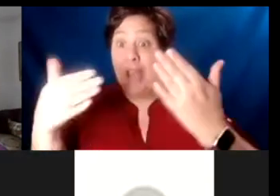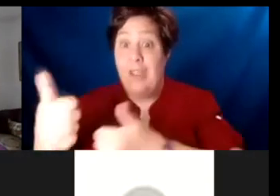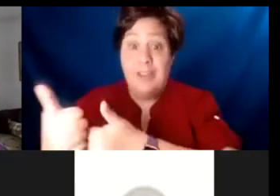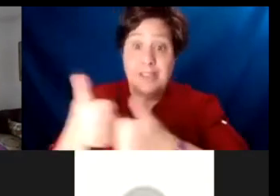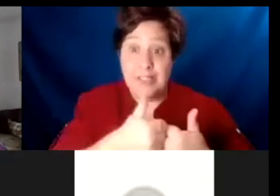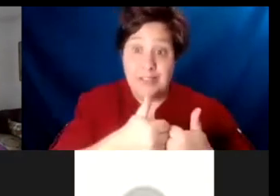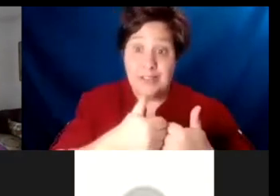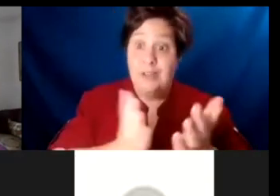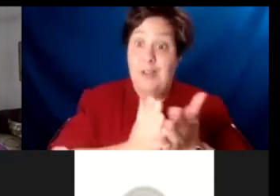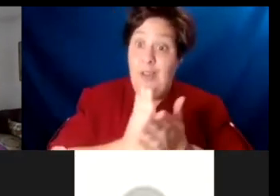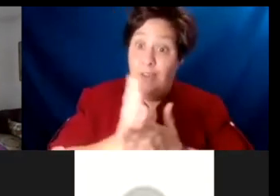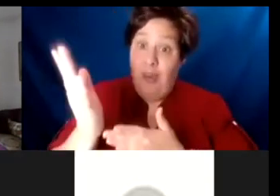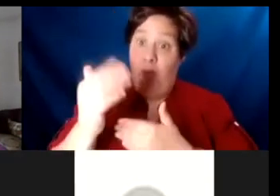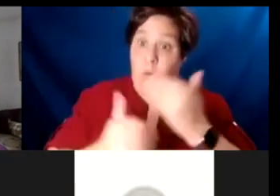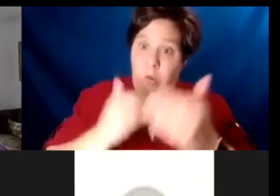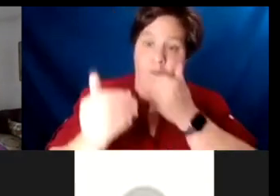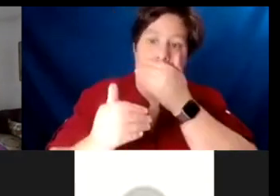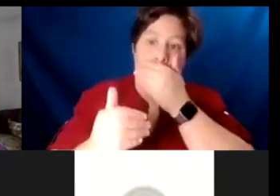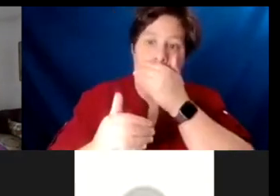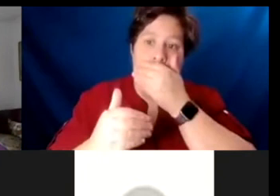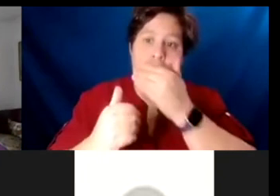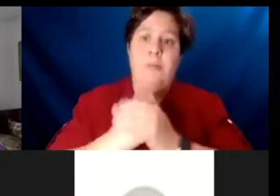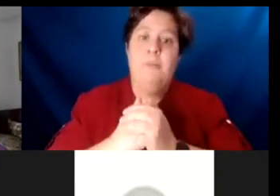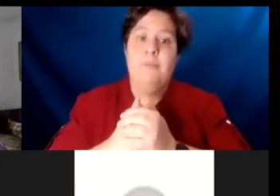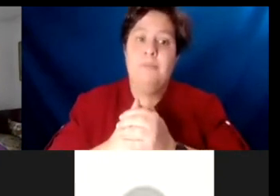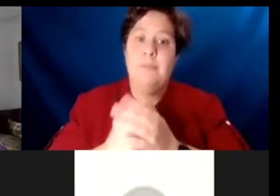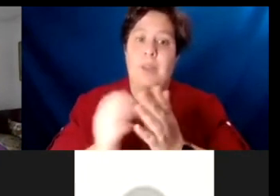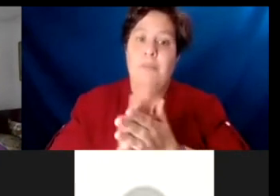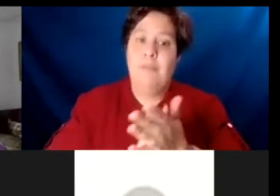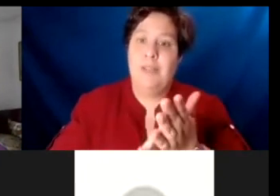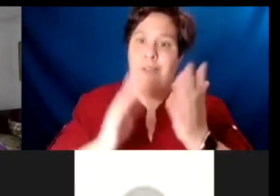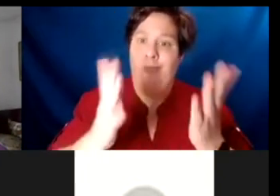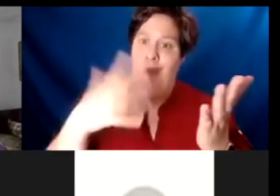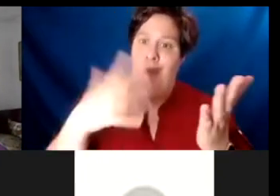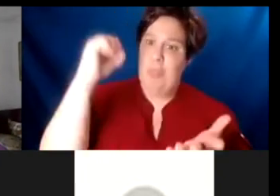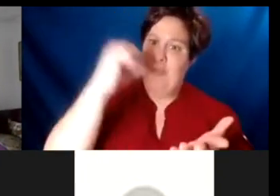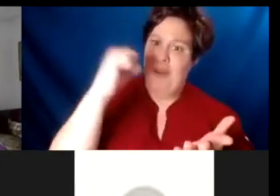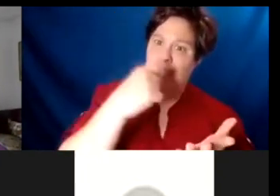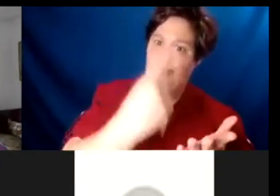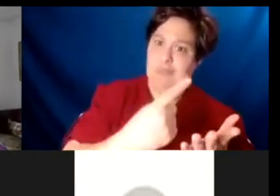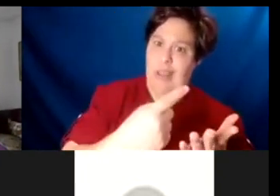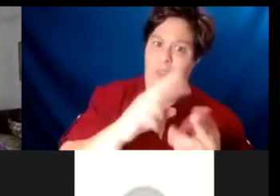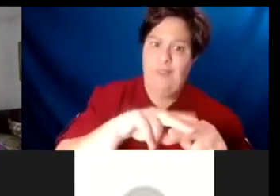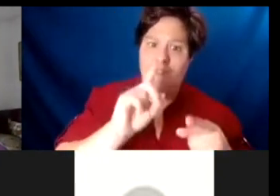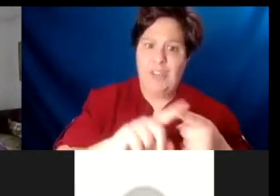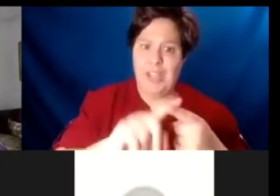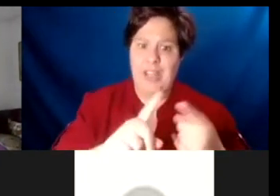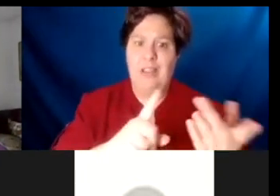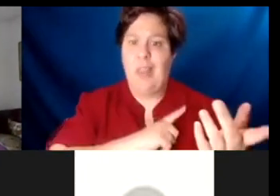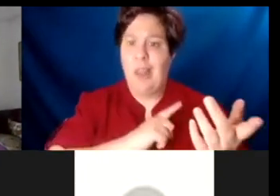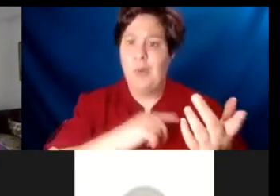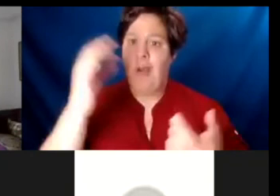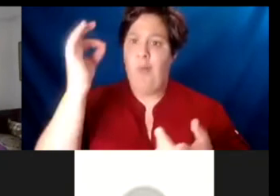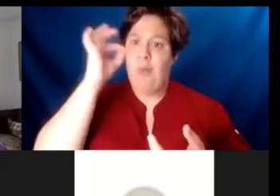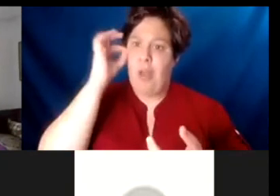to help you do something, that's got to come out of the budget and your artist fee, which is why with the Arts Council